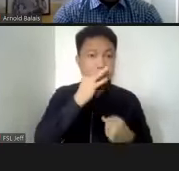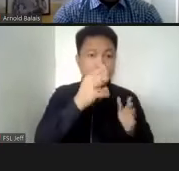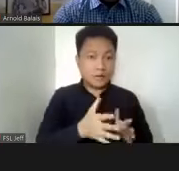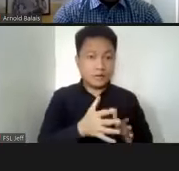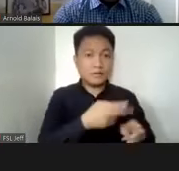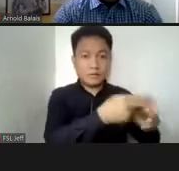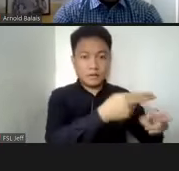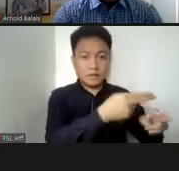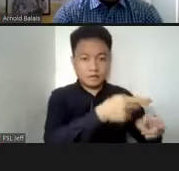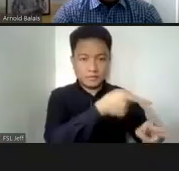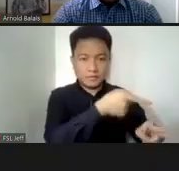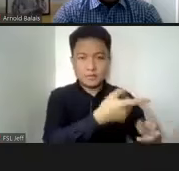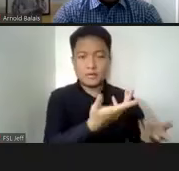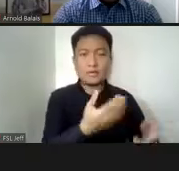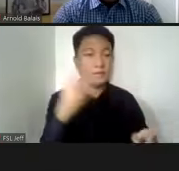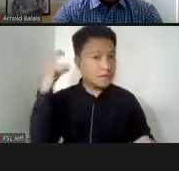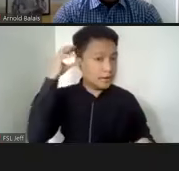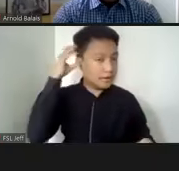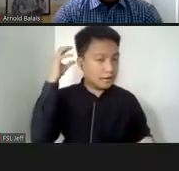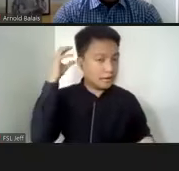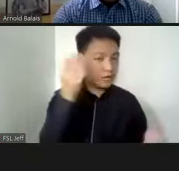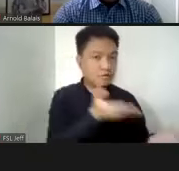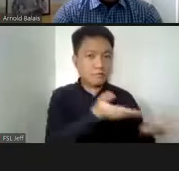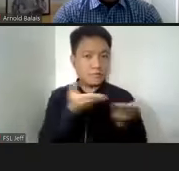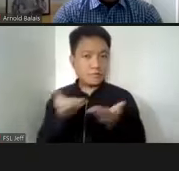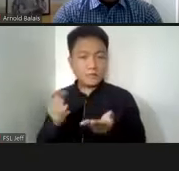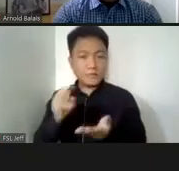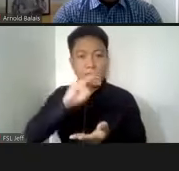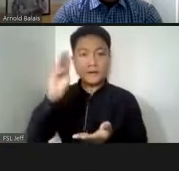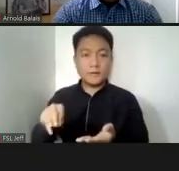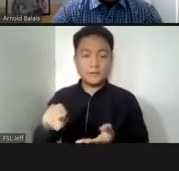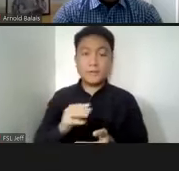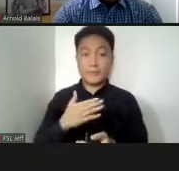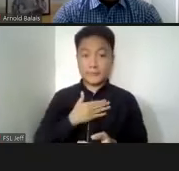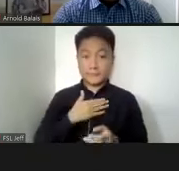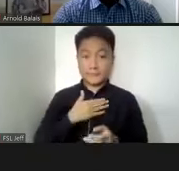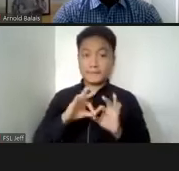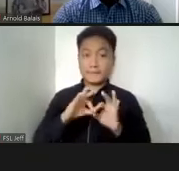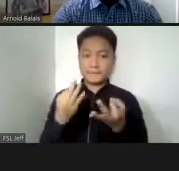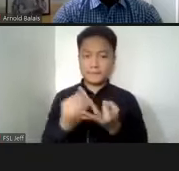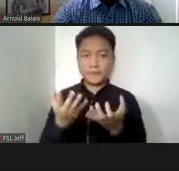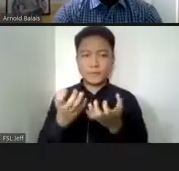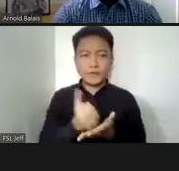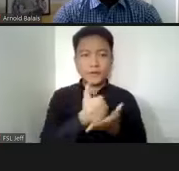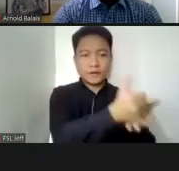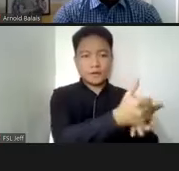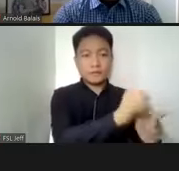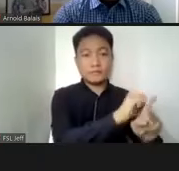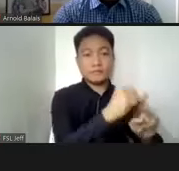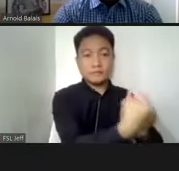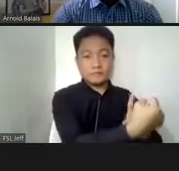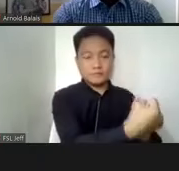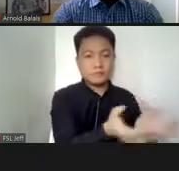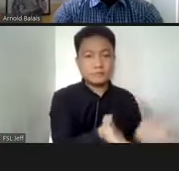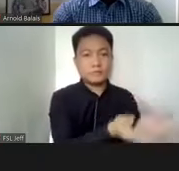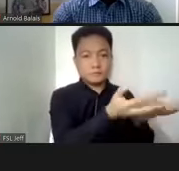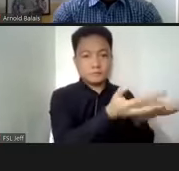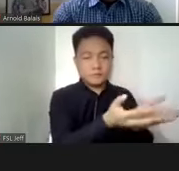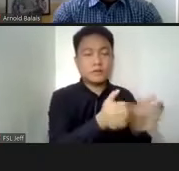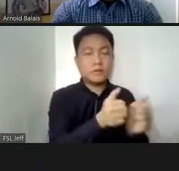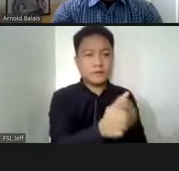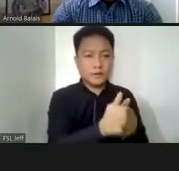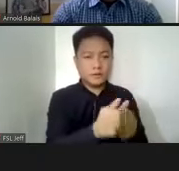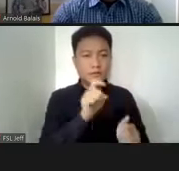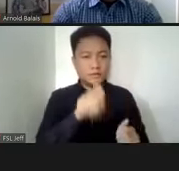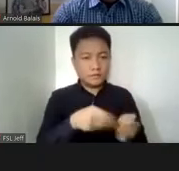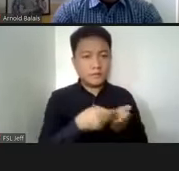this kind of situation, no, to really get it straight from the farmers themselves. So we hope good luck,